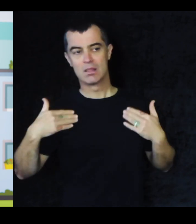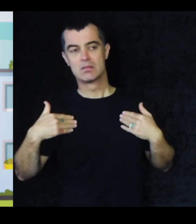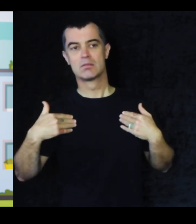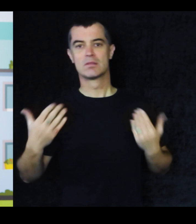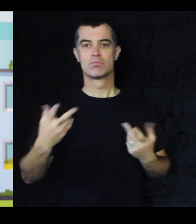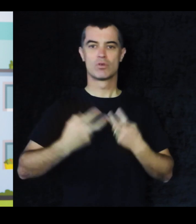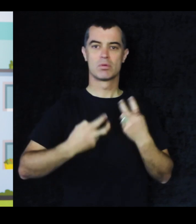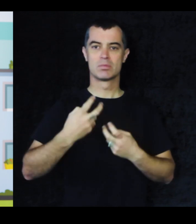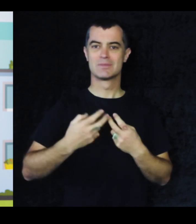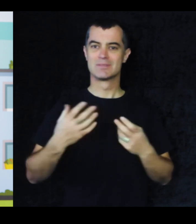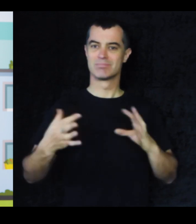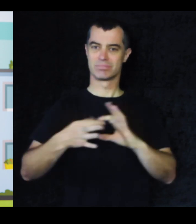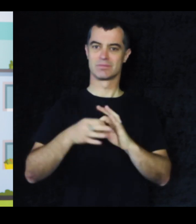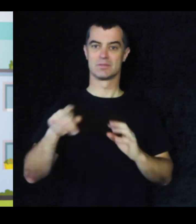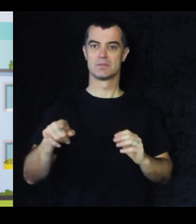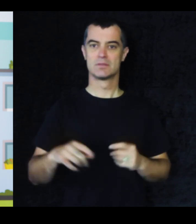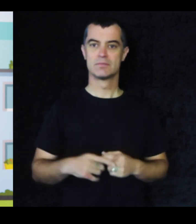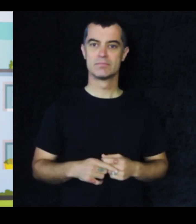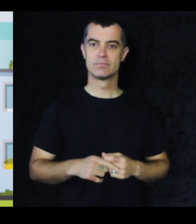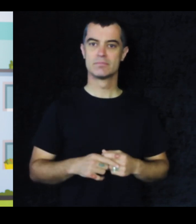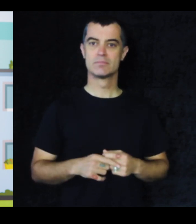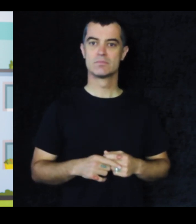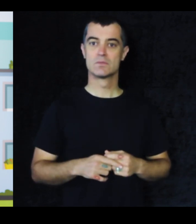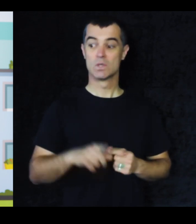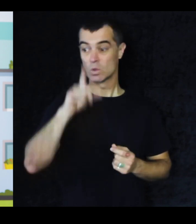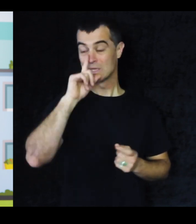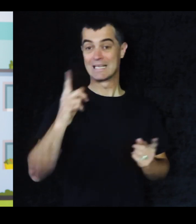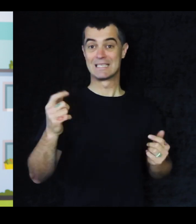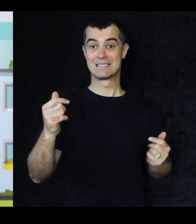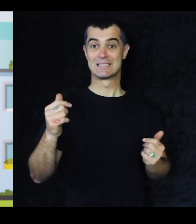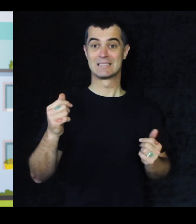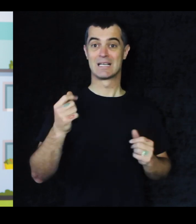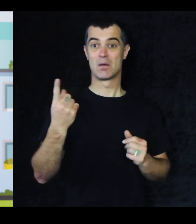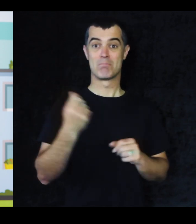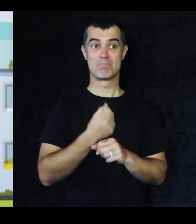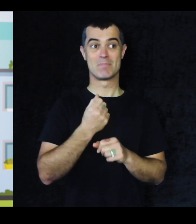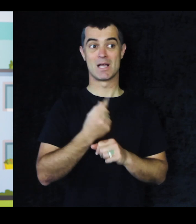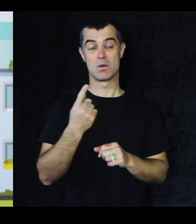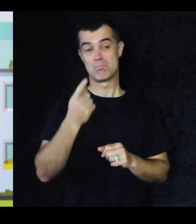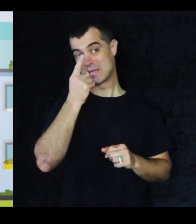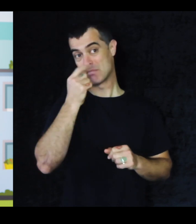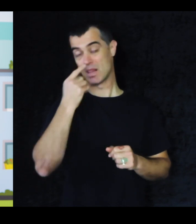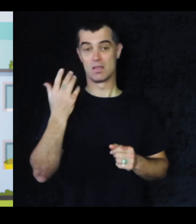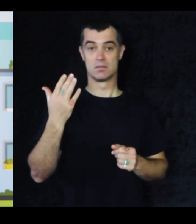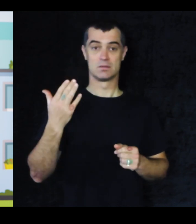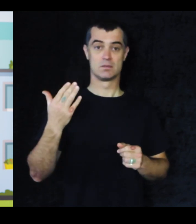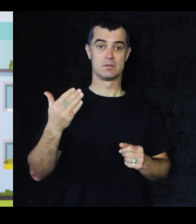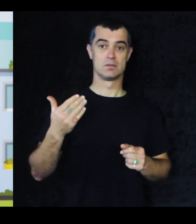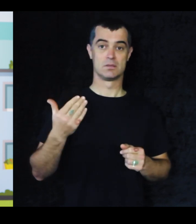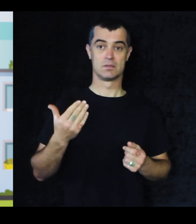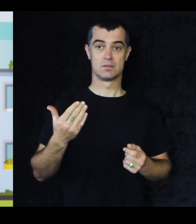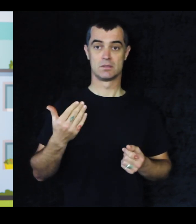illness being closely linked could quite easily dissuade a lot of people from